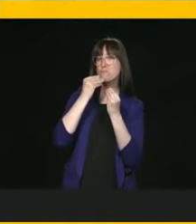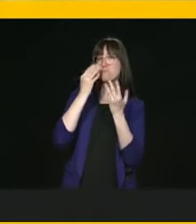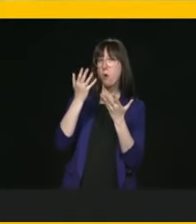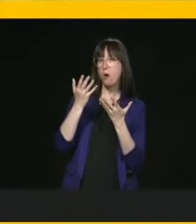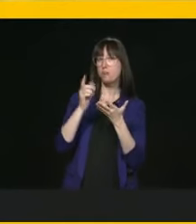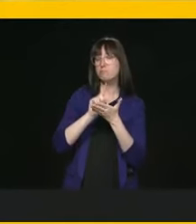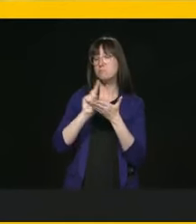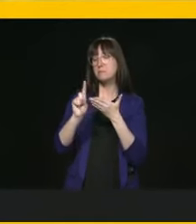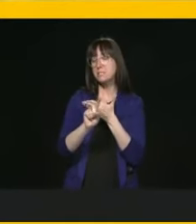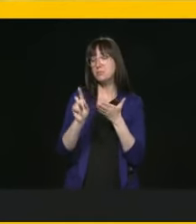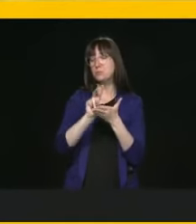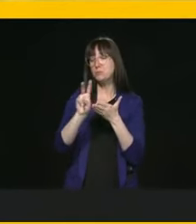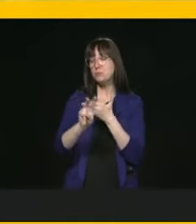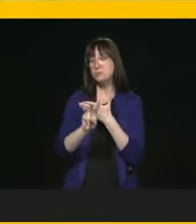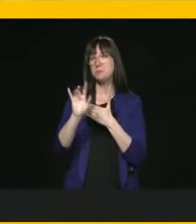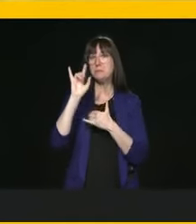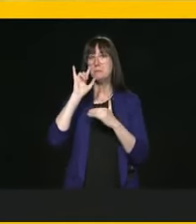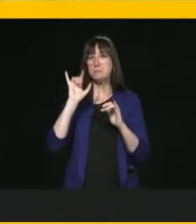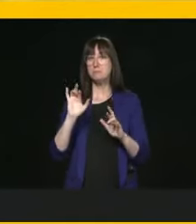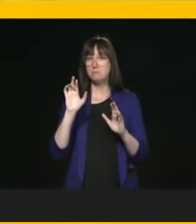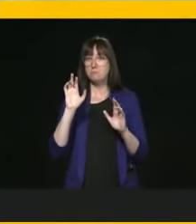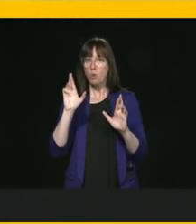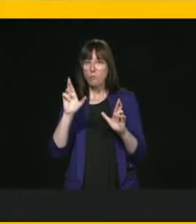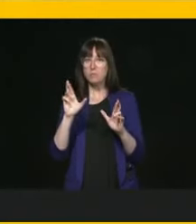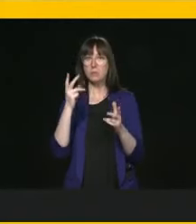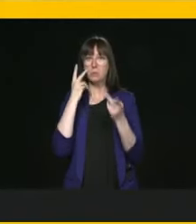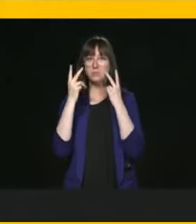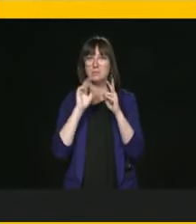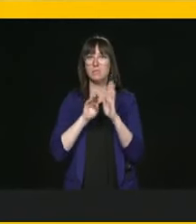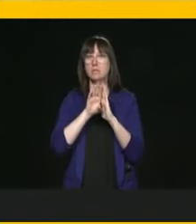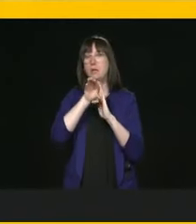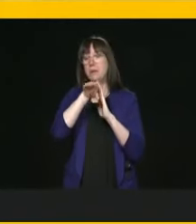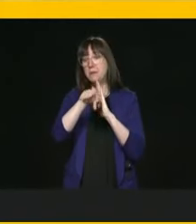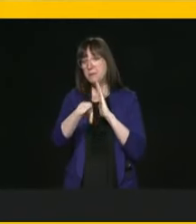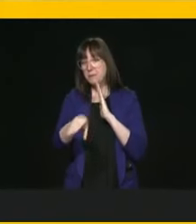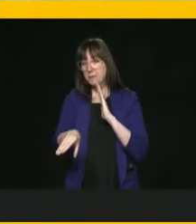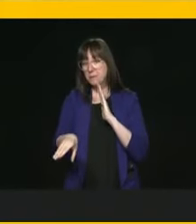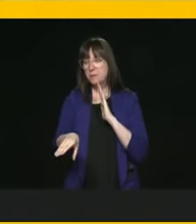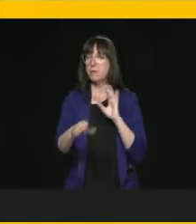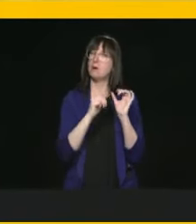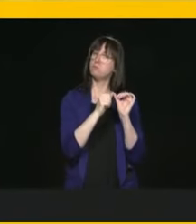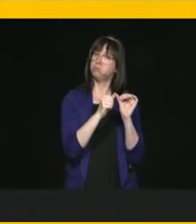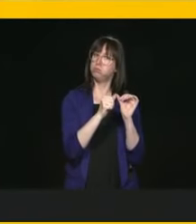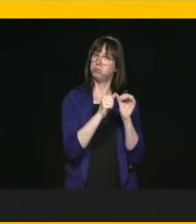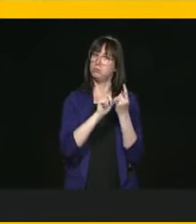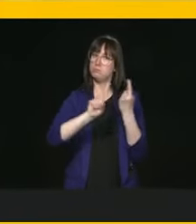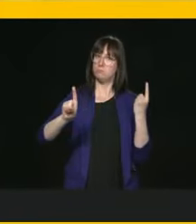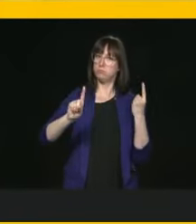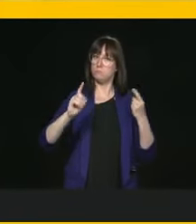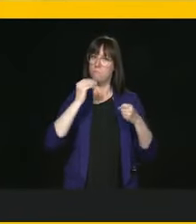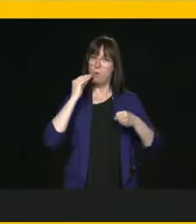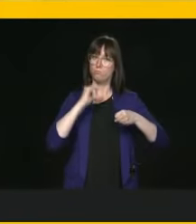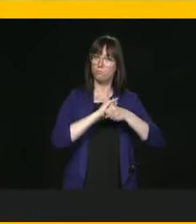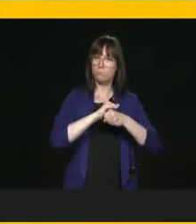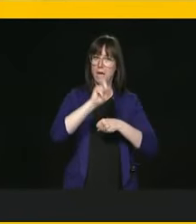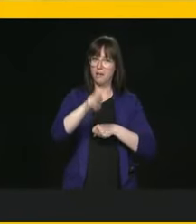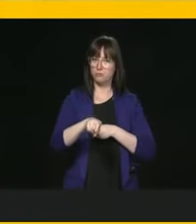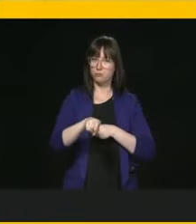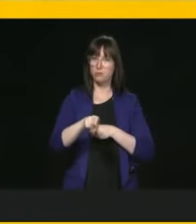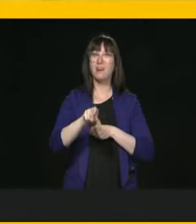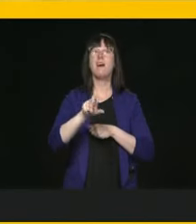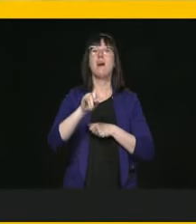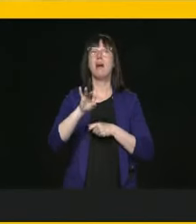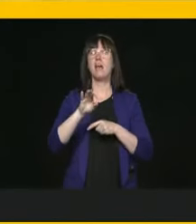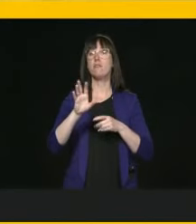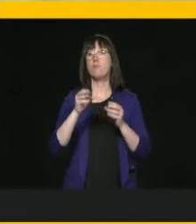come as we start seeing hopeful news, we can't let up. Because if we do, we could lose the progress